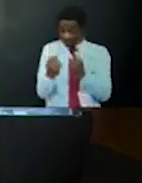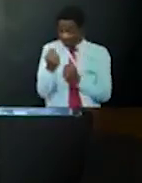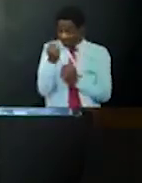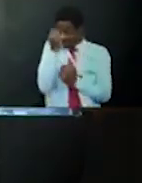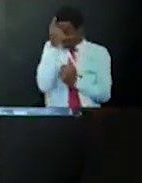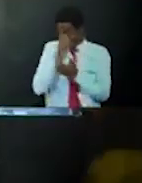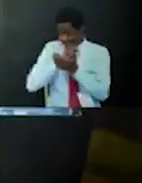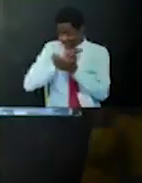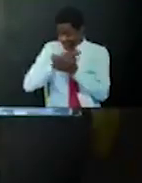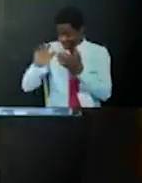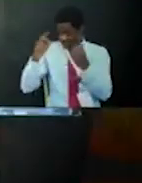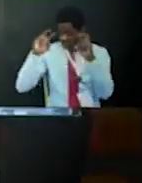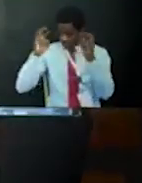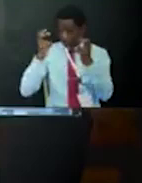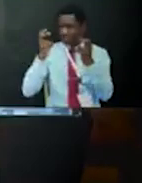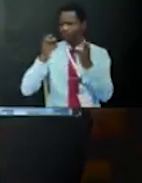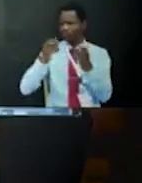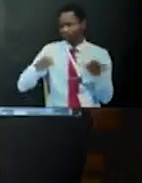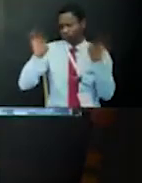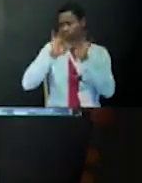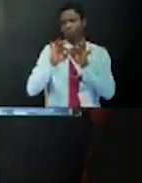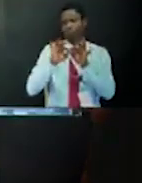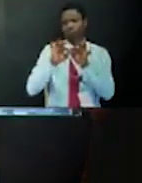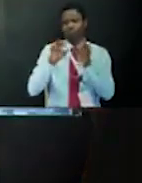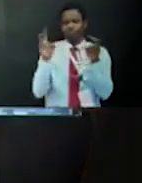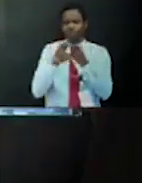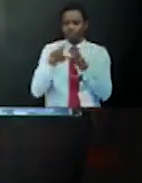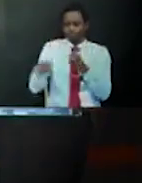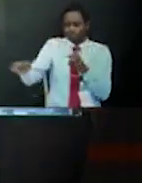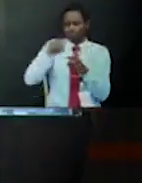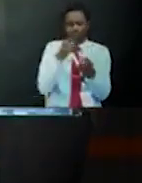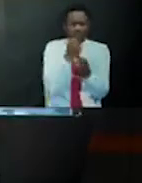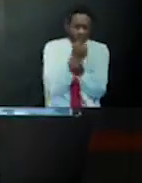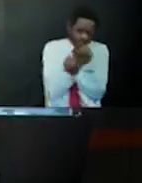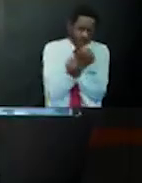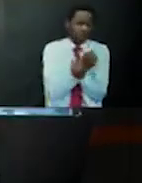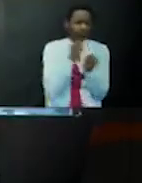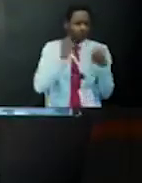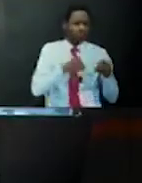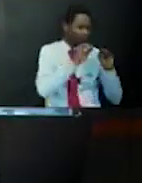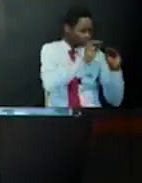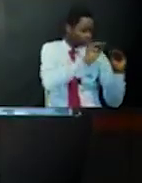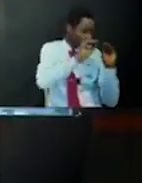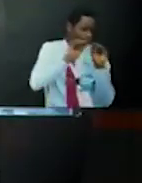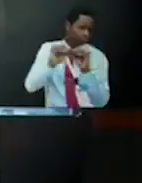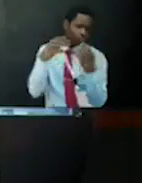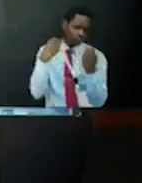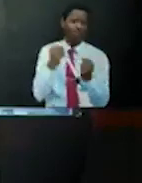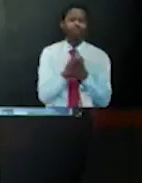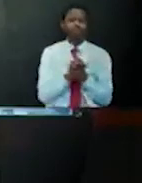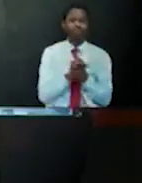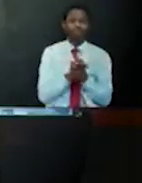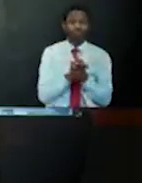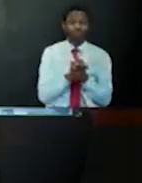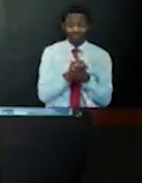is key, so you will be able to love it and then teach it. And so if you